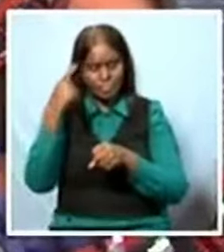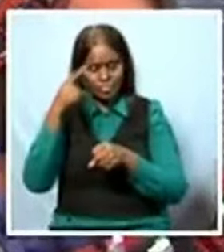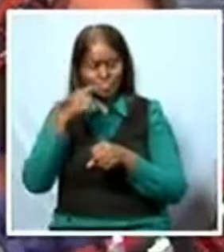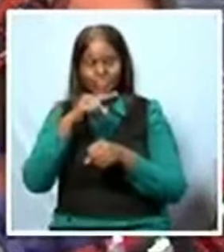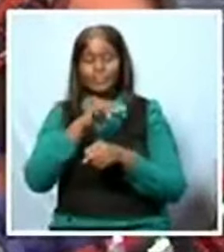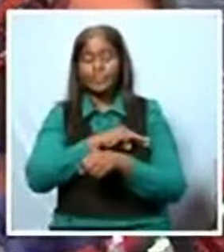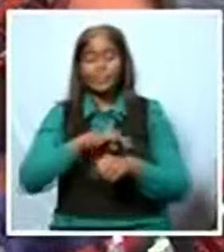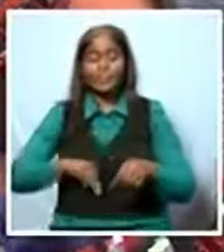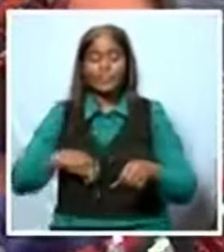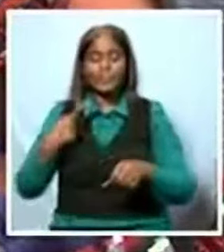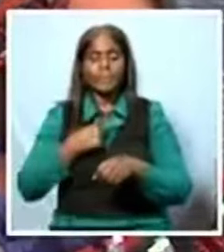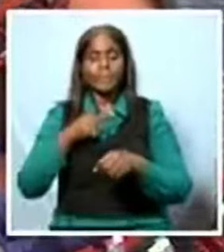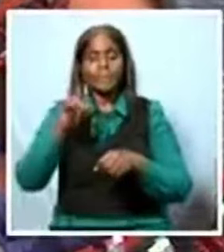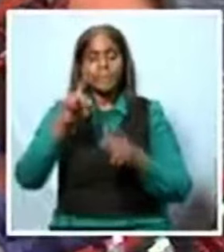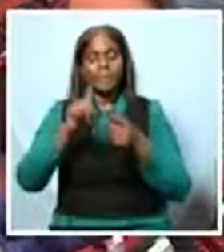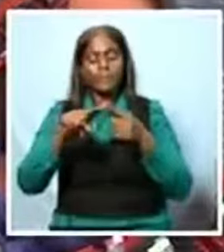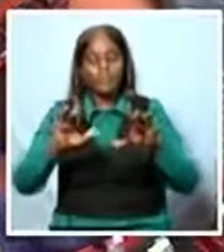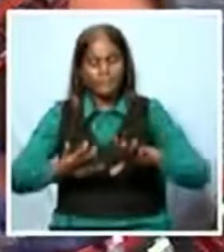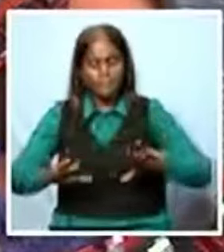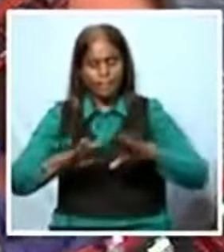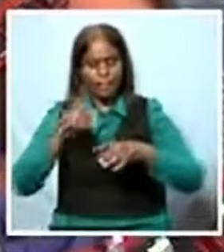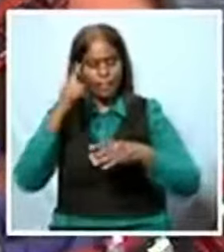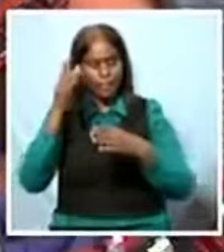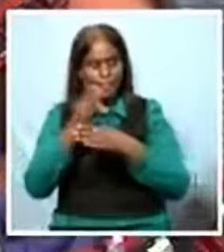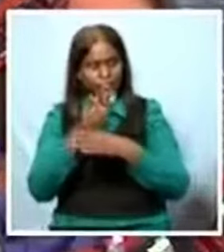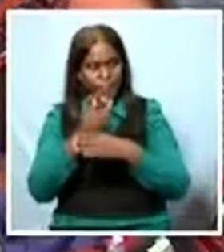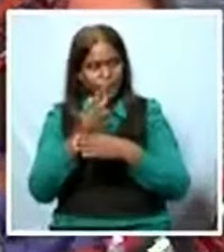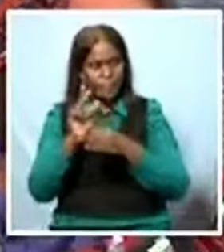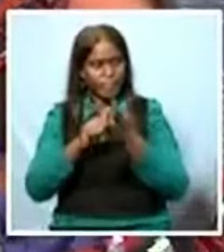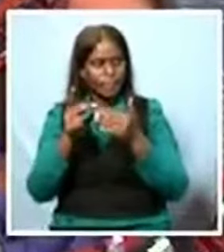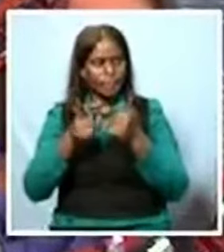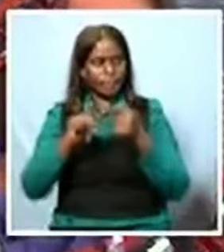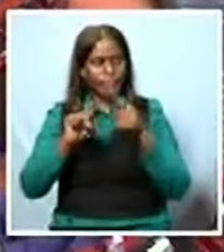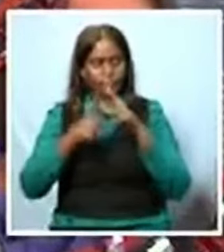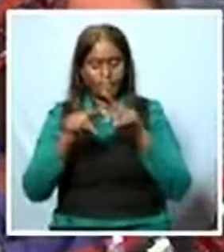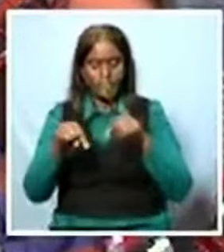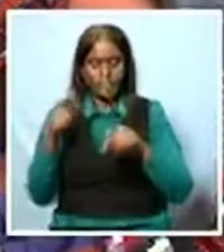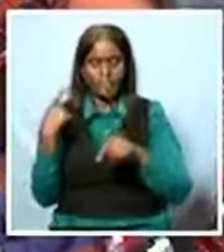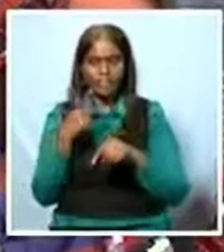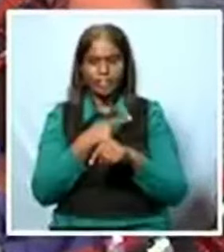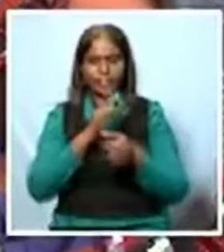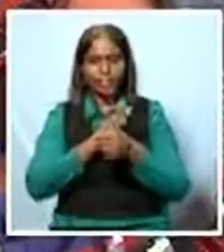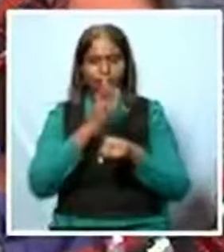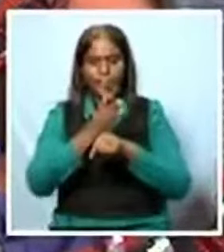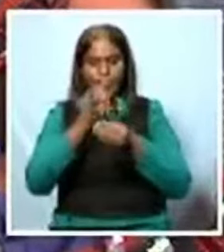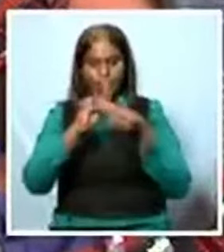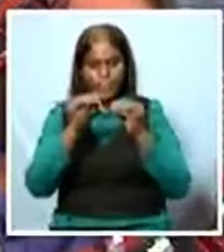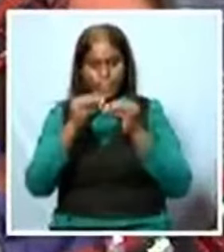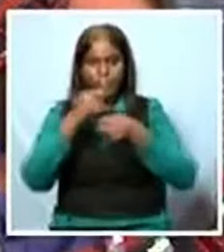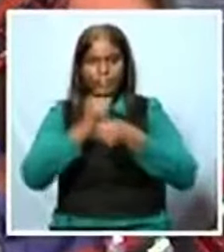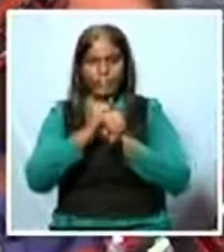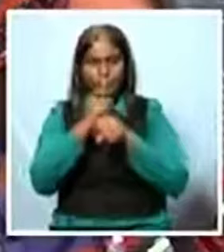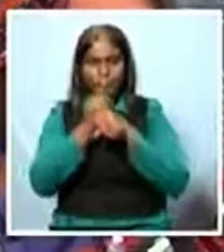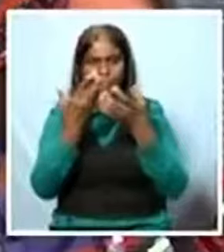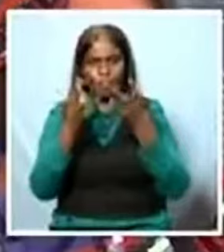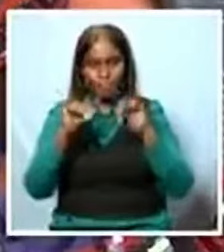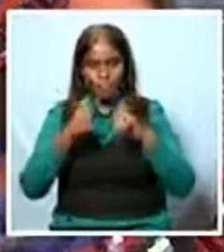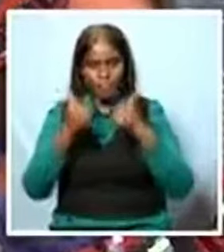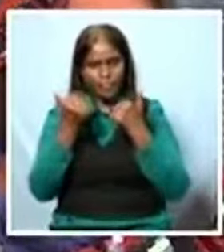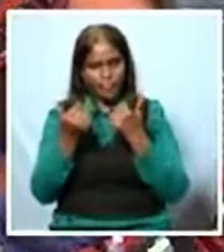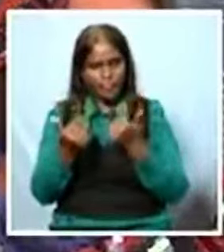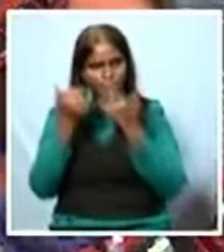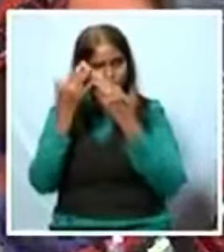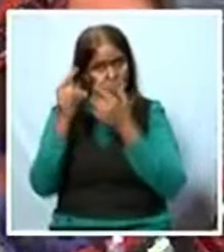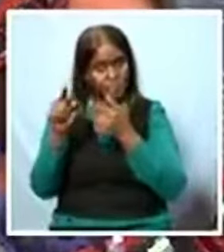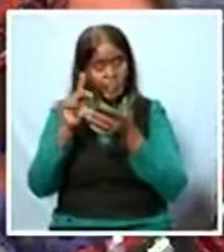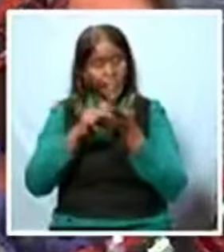members of Parliament need to be present for business to be transacted on the floor of the House. So once a quorum is constituted, we do expect business of